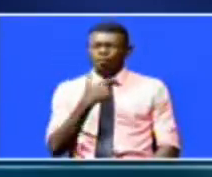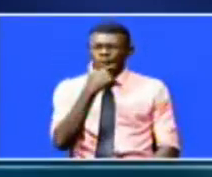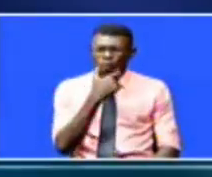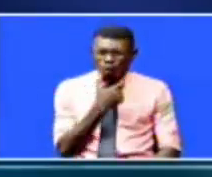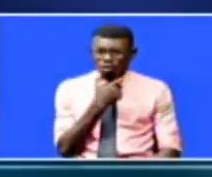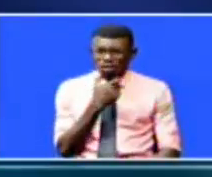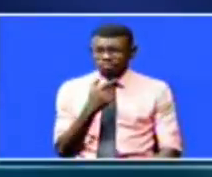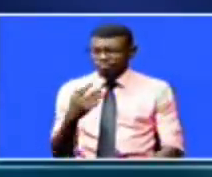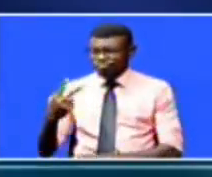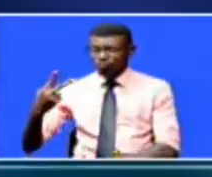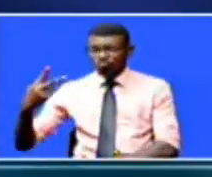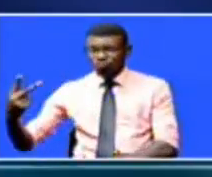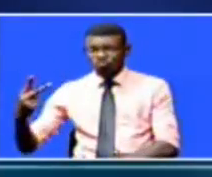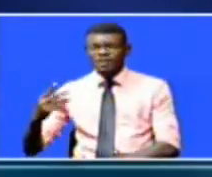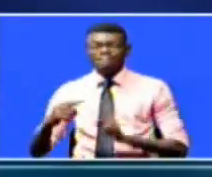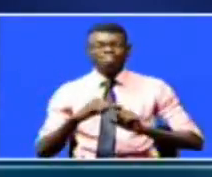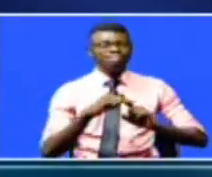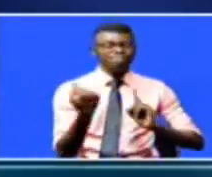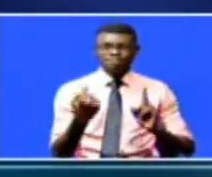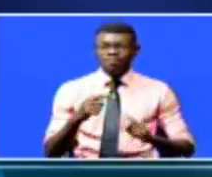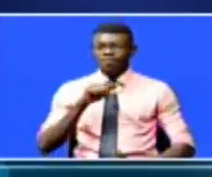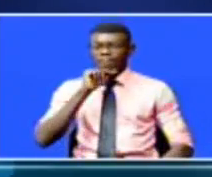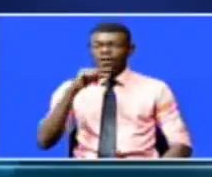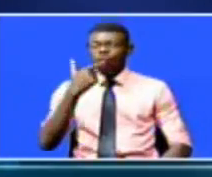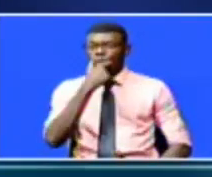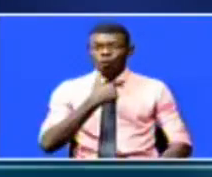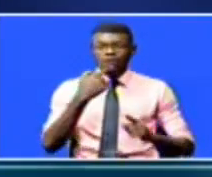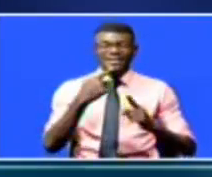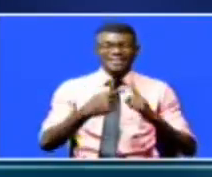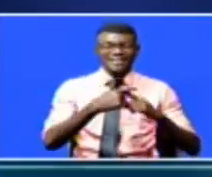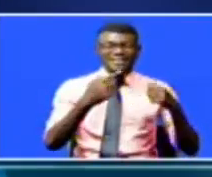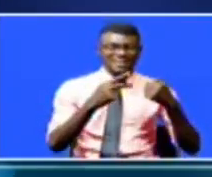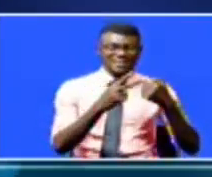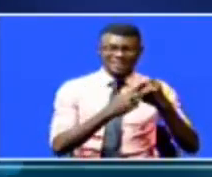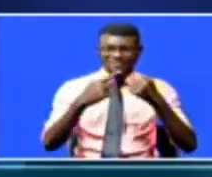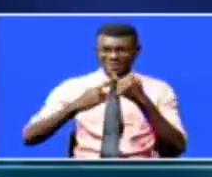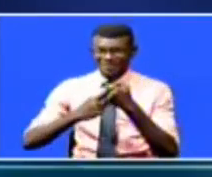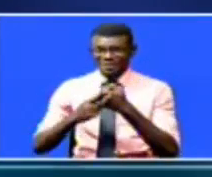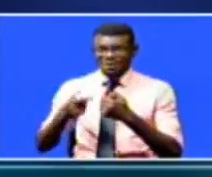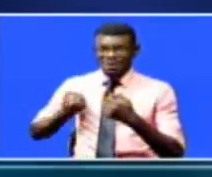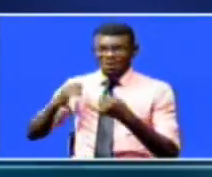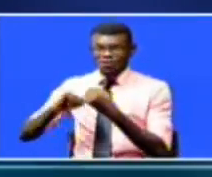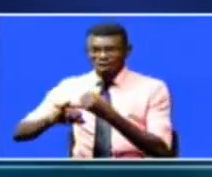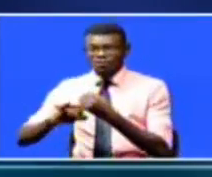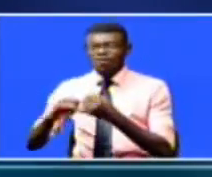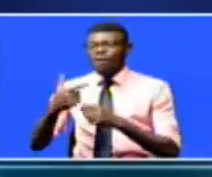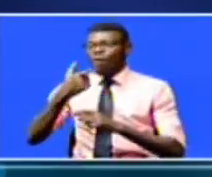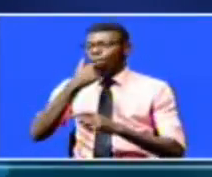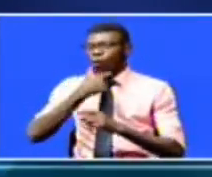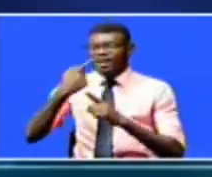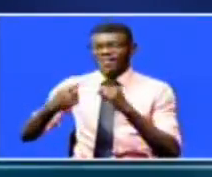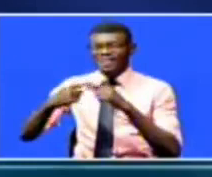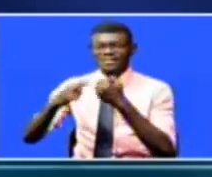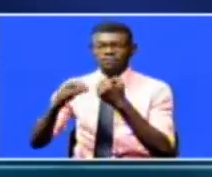unknown assailants. 76-year-old Kungu Njuguna and his wife, 70-year-old Mary Wamboi, were found dead in